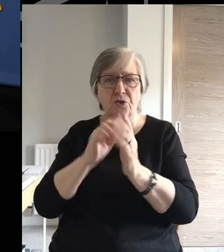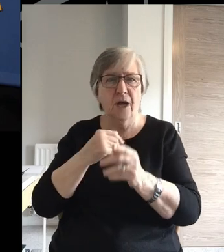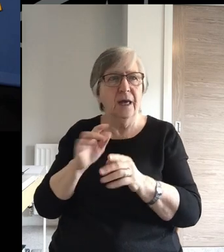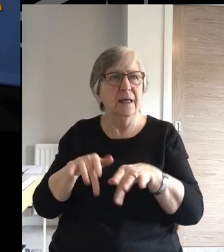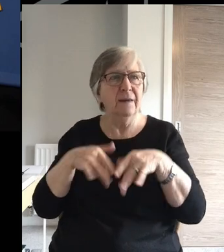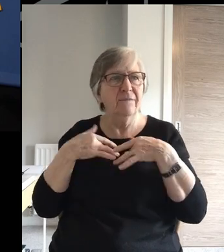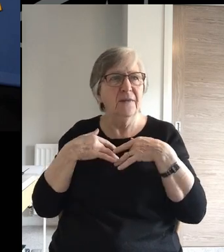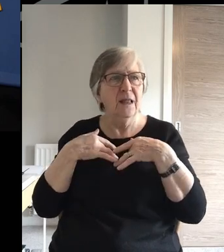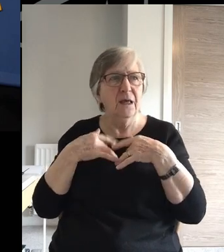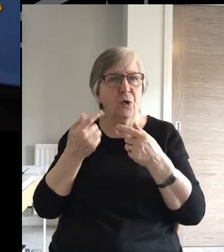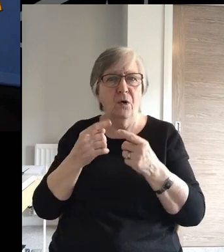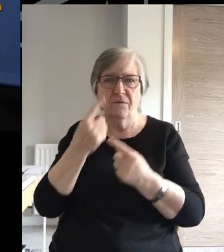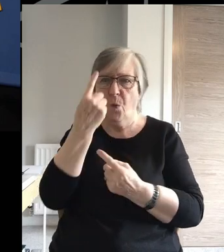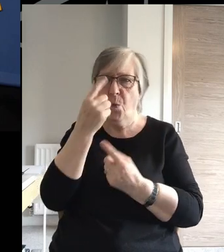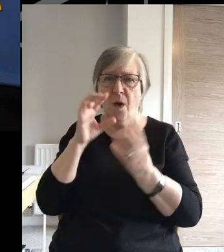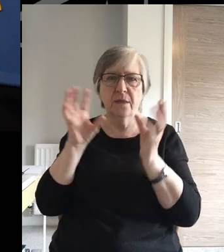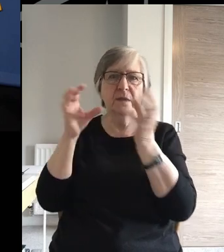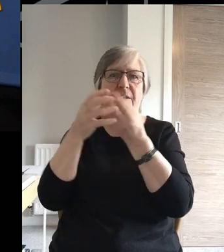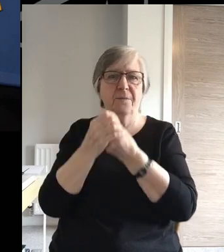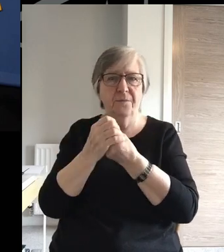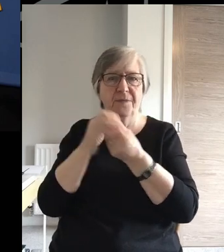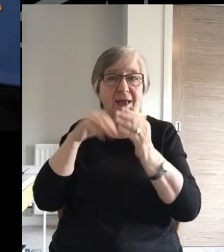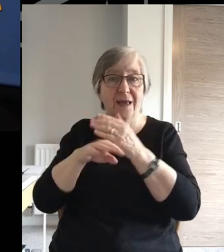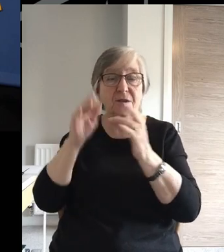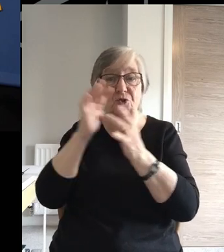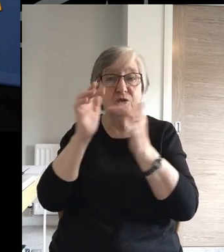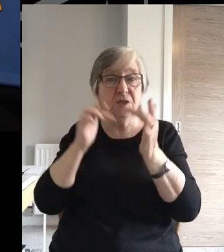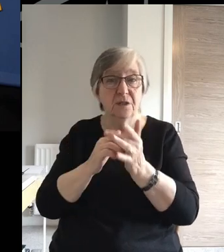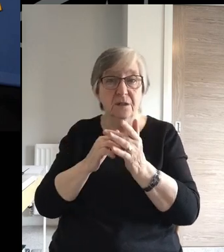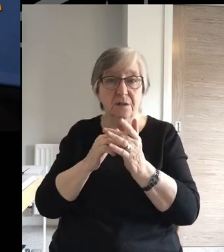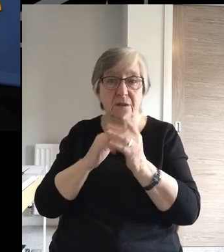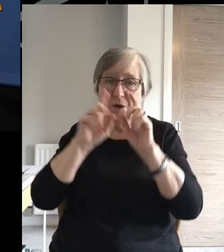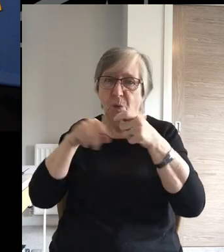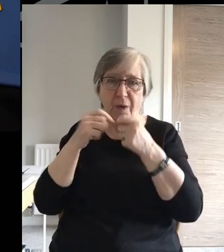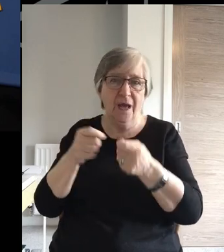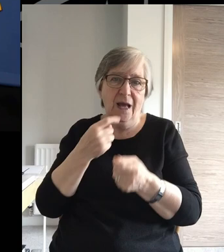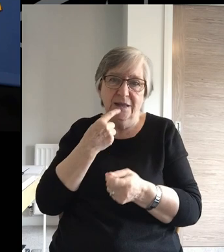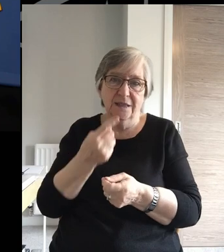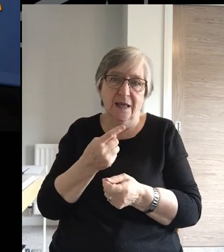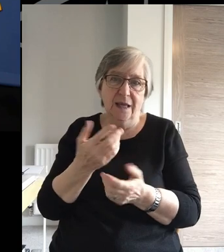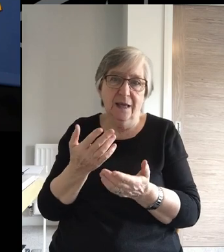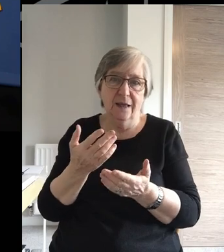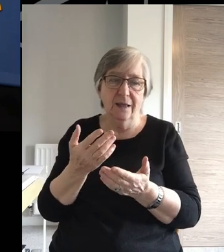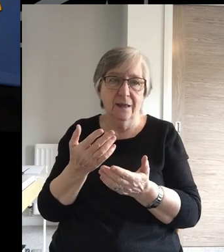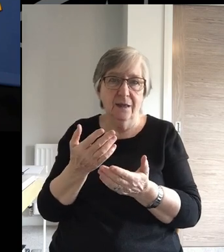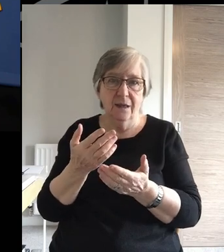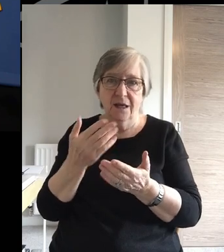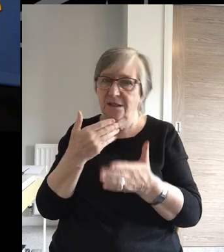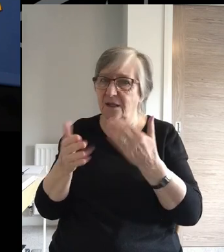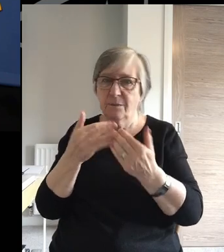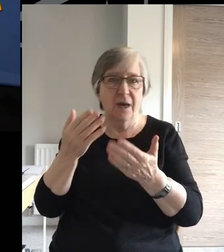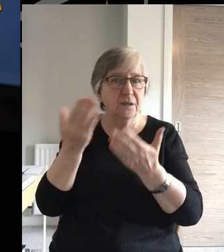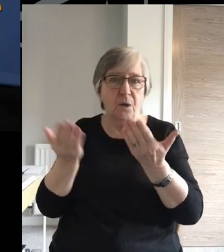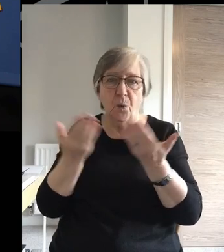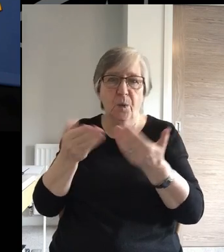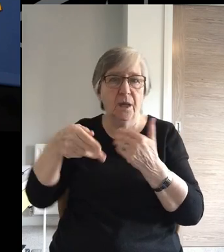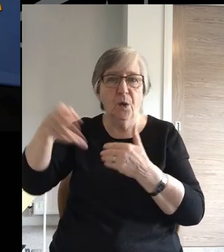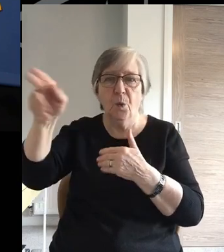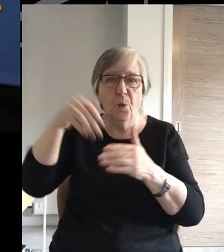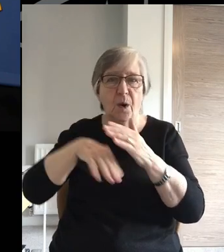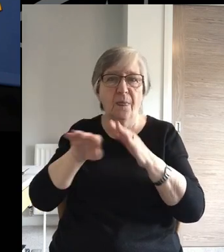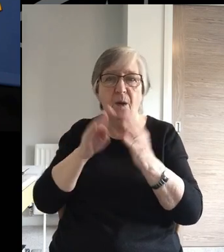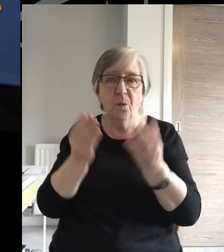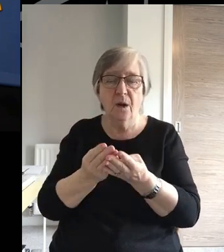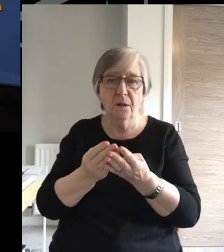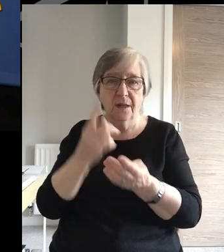of oneness that we all have in Jesus, something we cannot take for granted. No matter where you go in the world, you